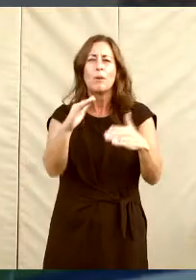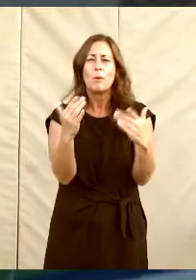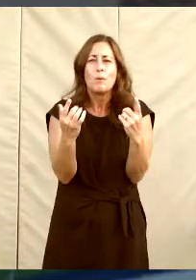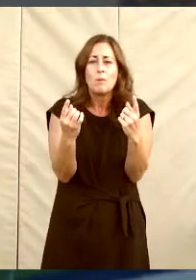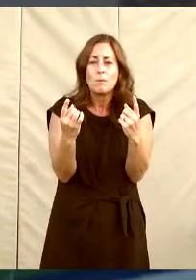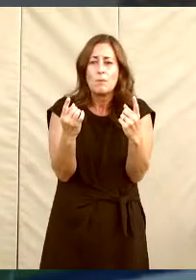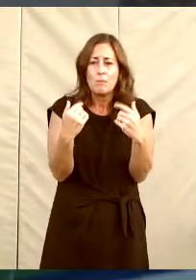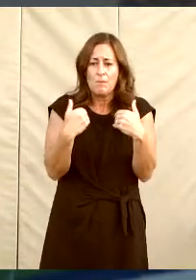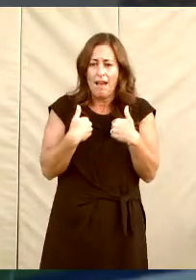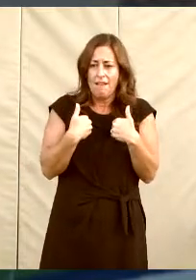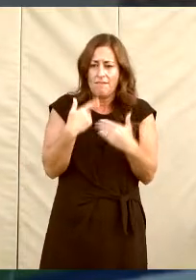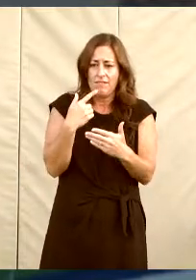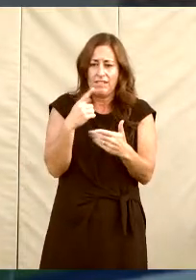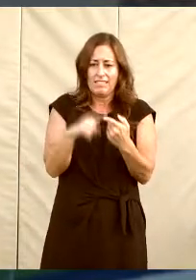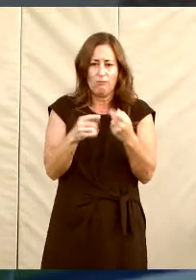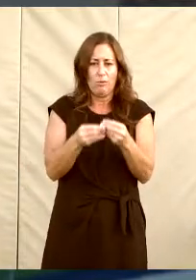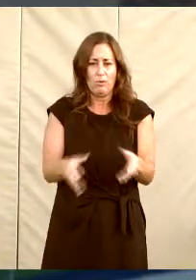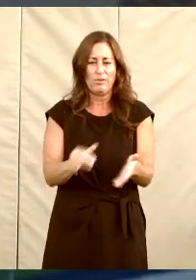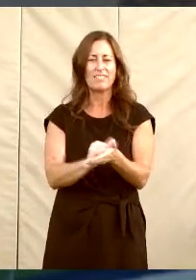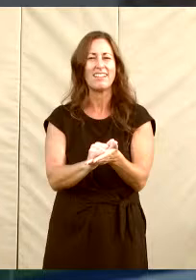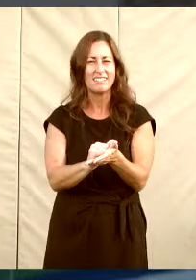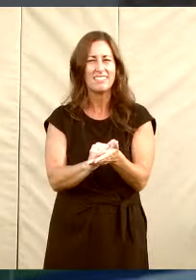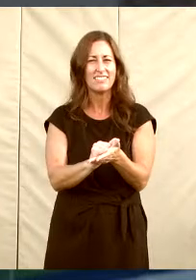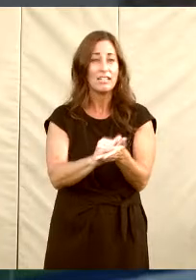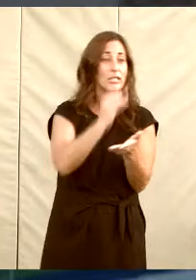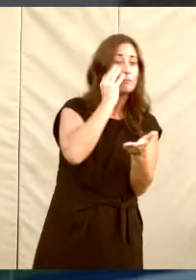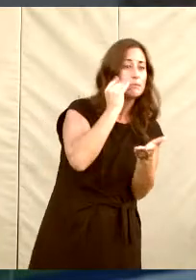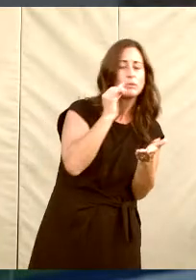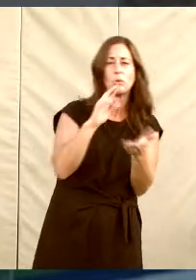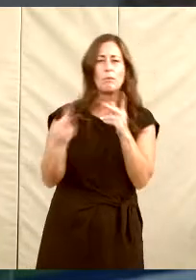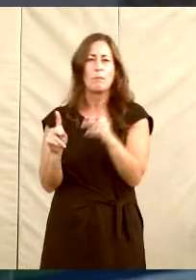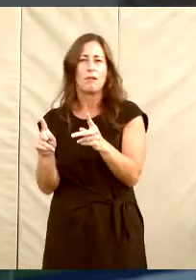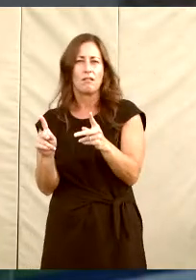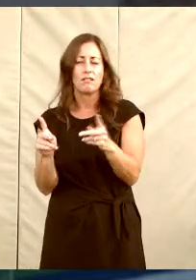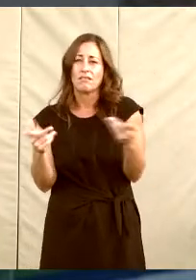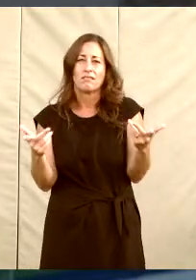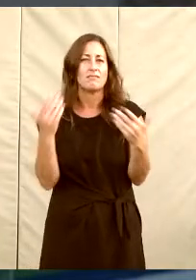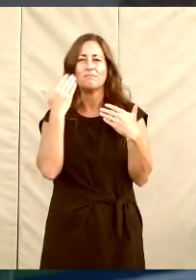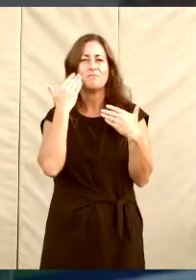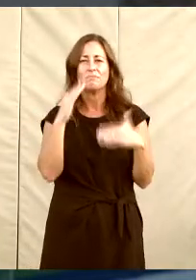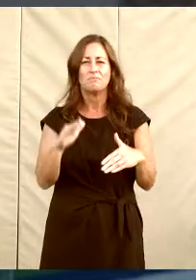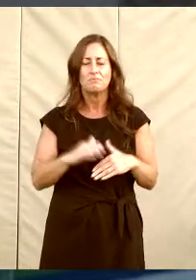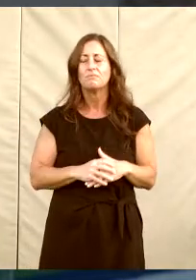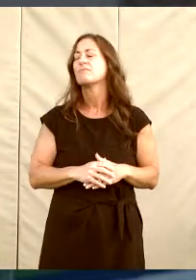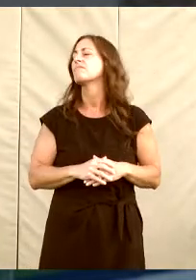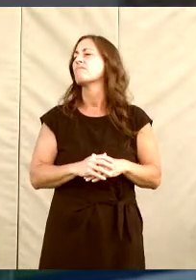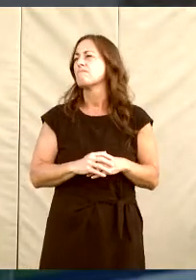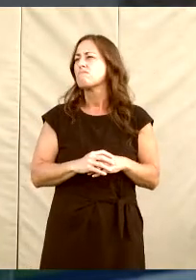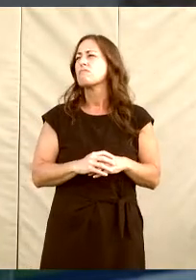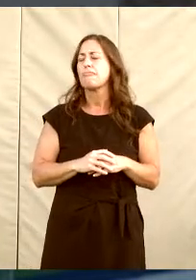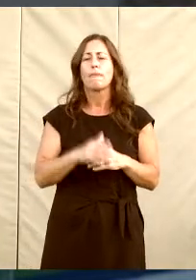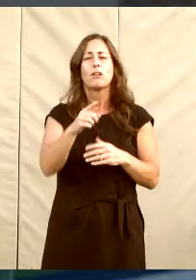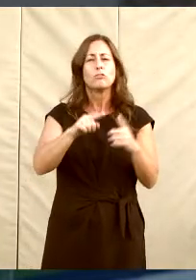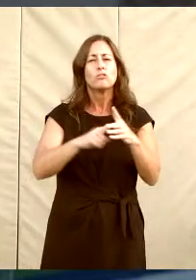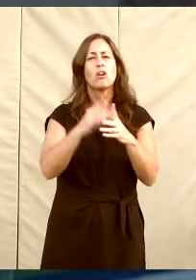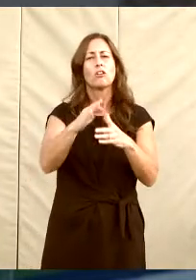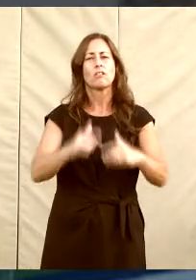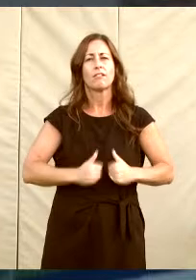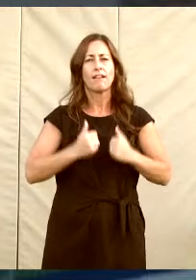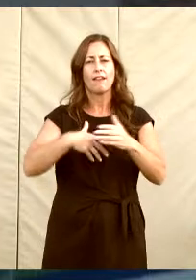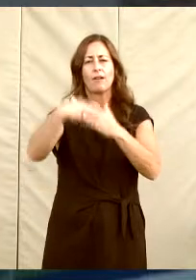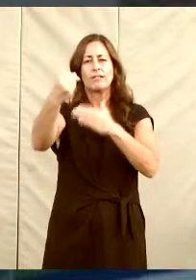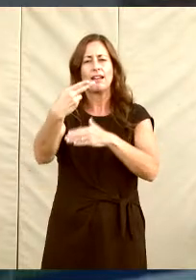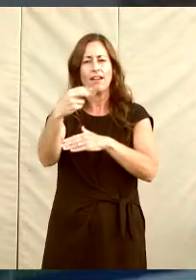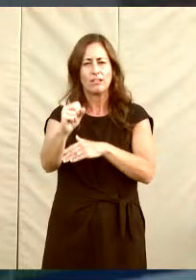it, be it experiences or people. As you start your new lives outside of high school, think about all you accomplished,